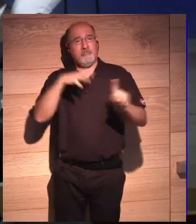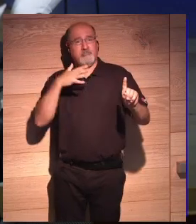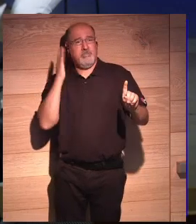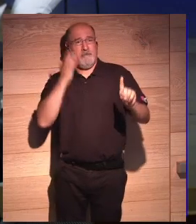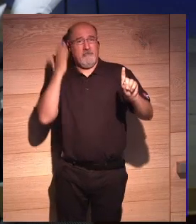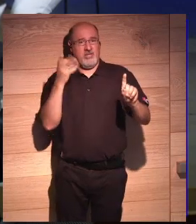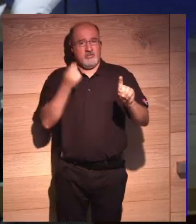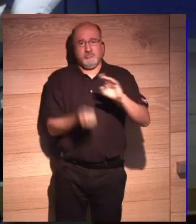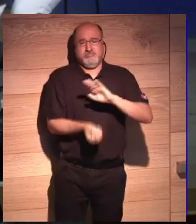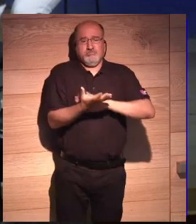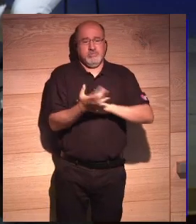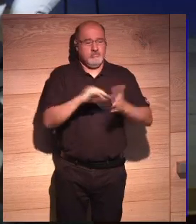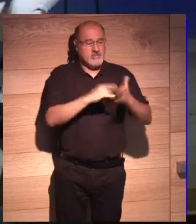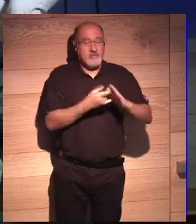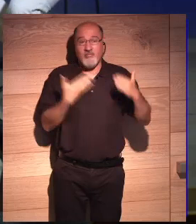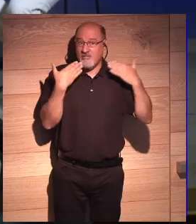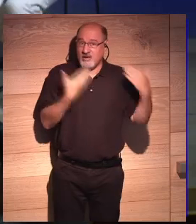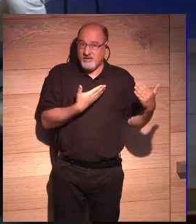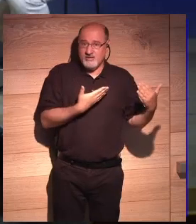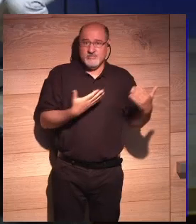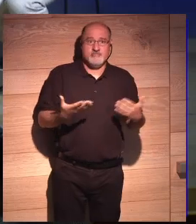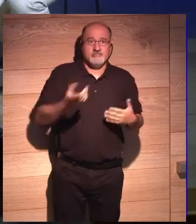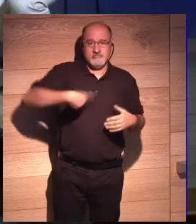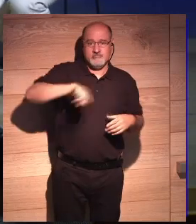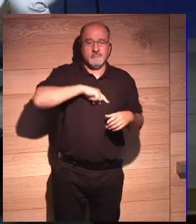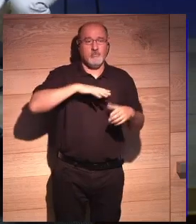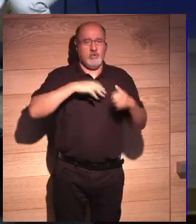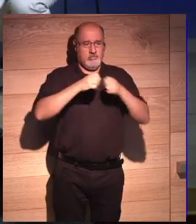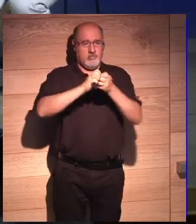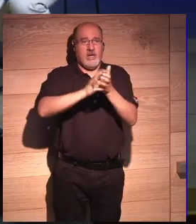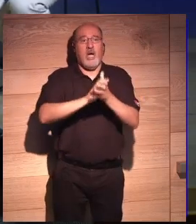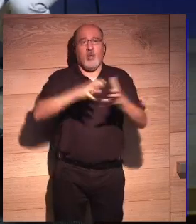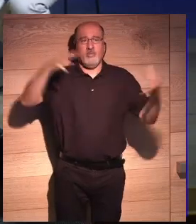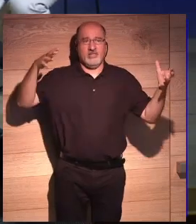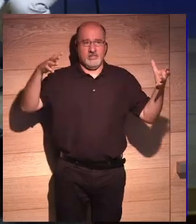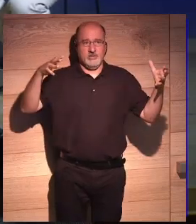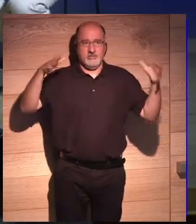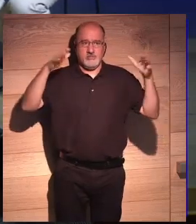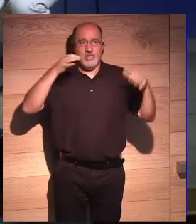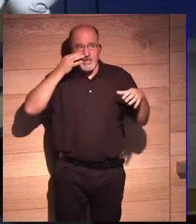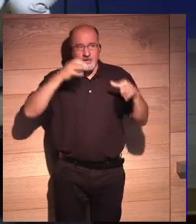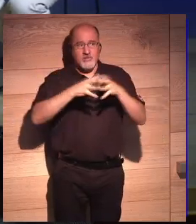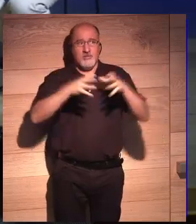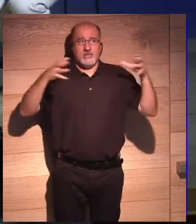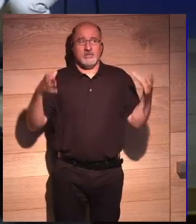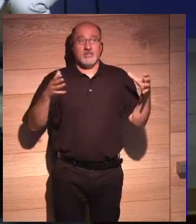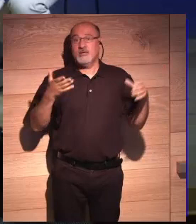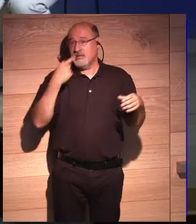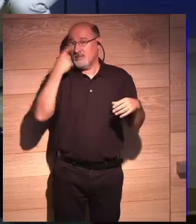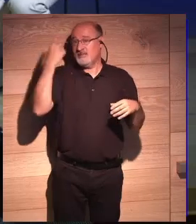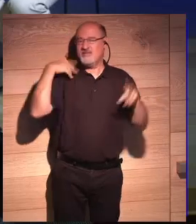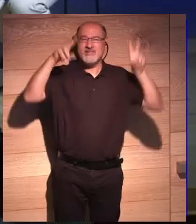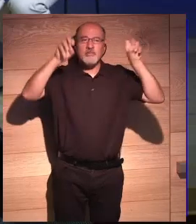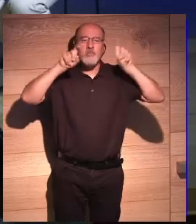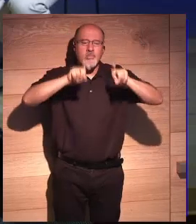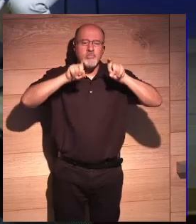there. So the impact of that technology and the impact of those types of technologies, also augmented reality. 1 year ago, we were